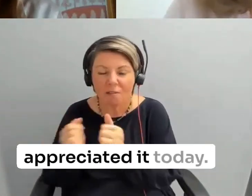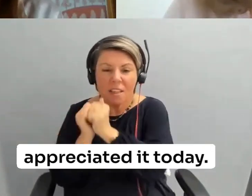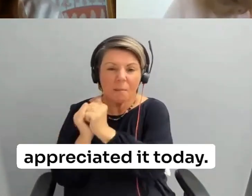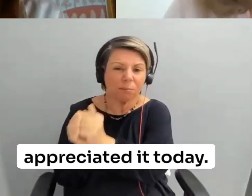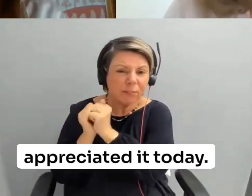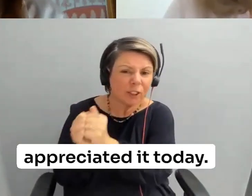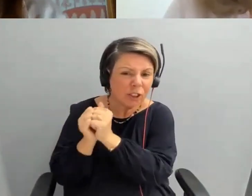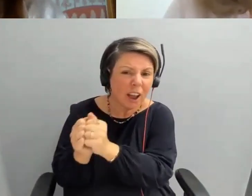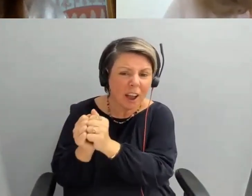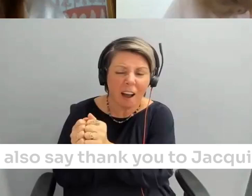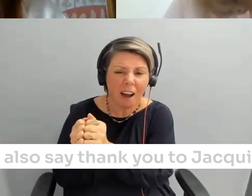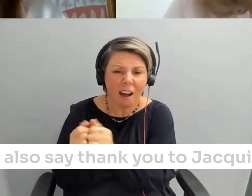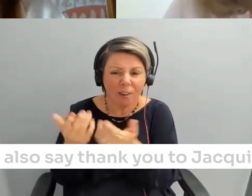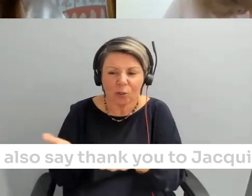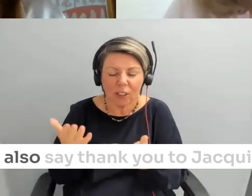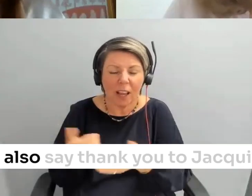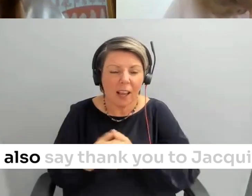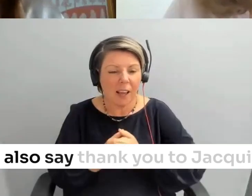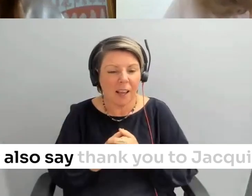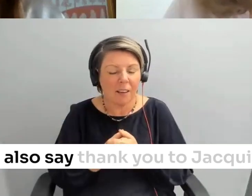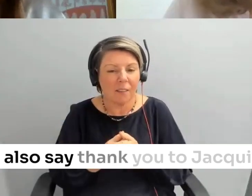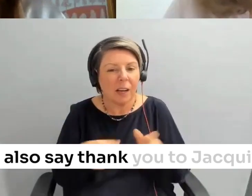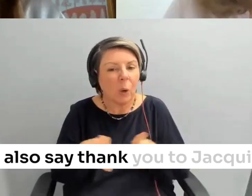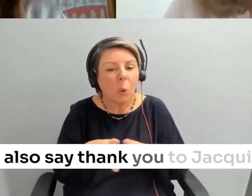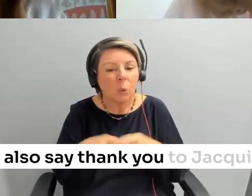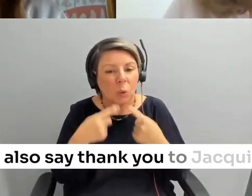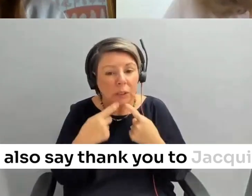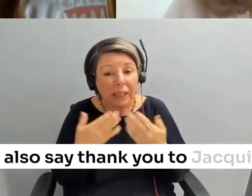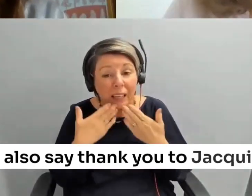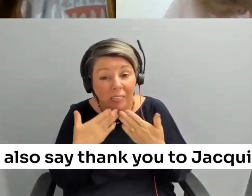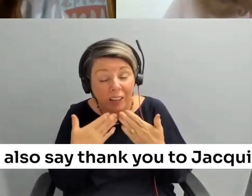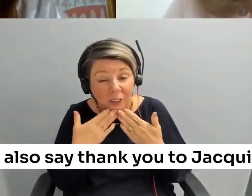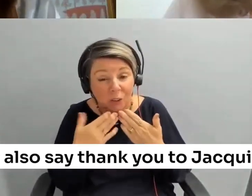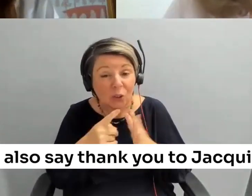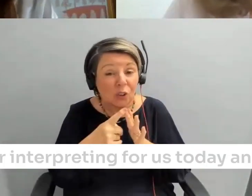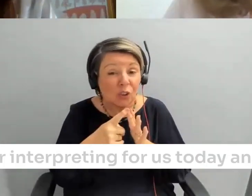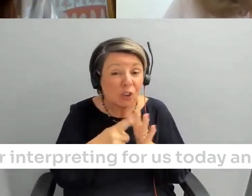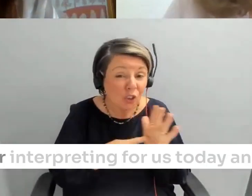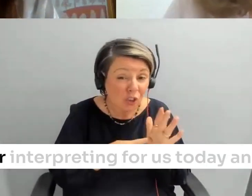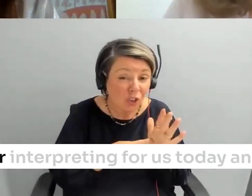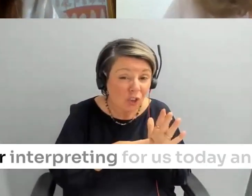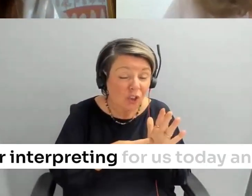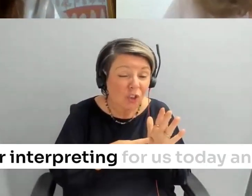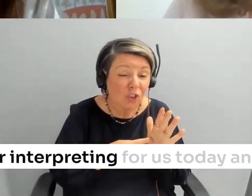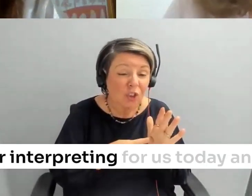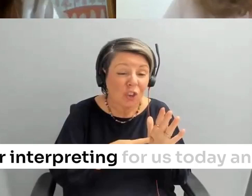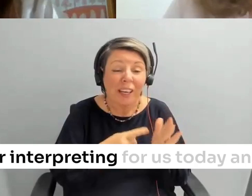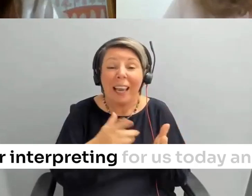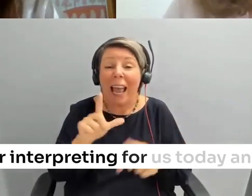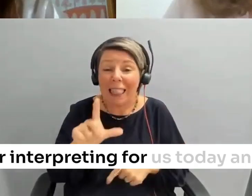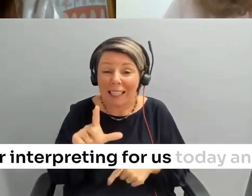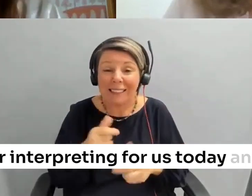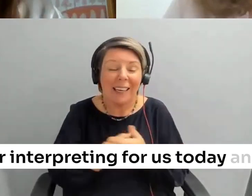appreciated today. If I can also say thank you to Jackie and Linda for